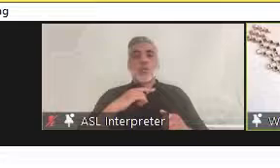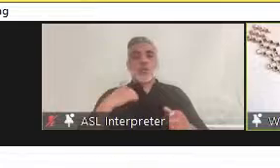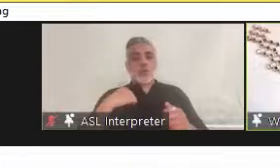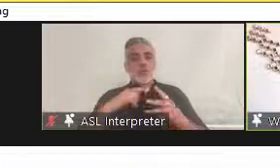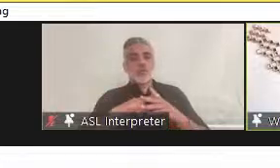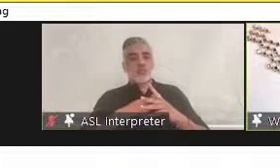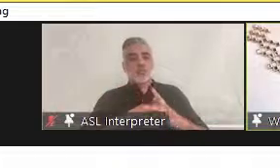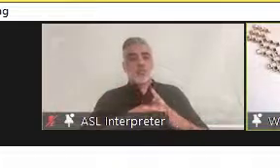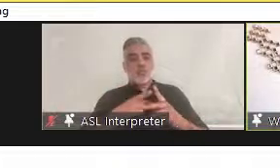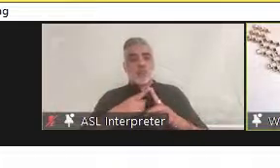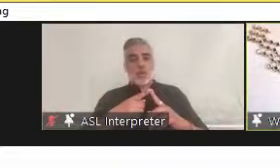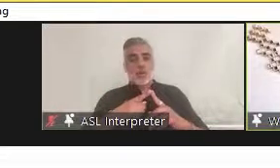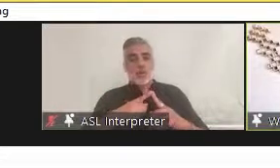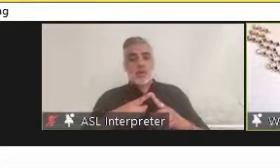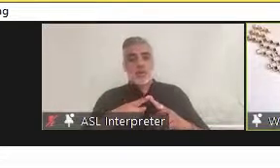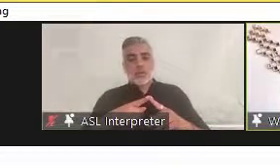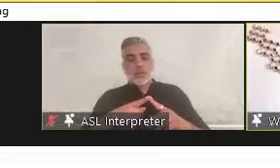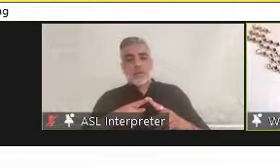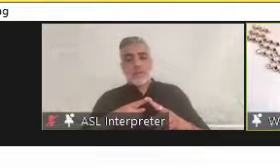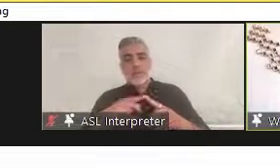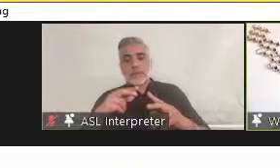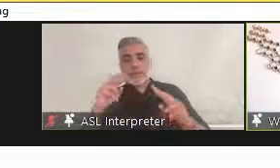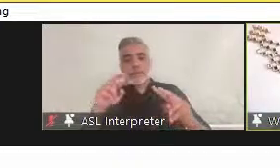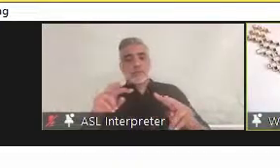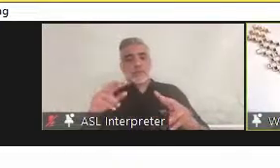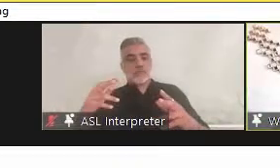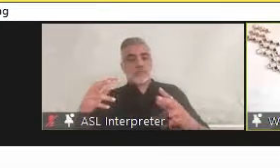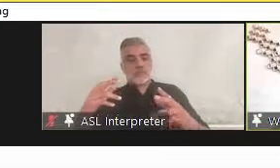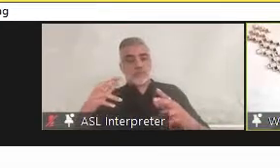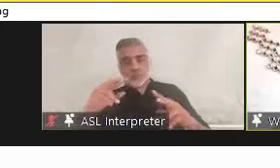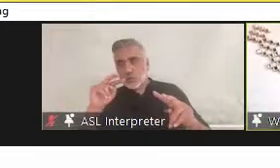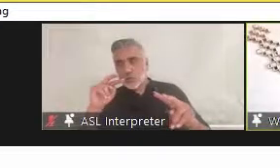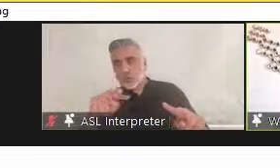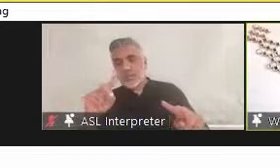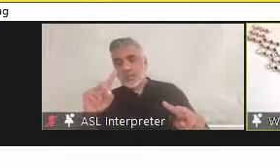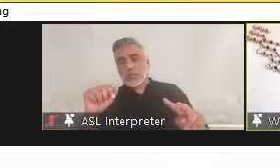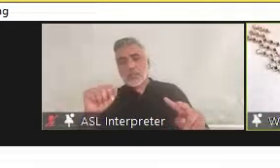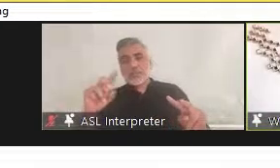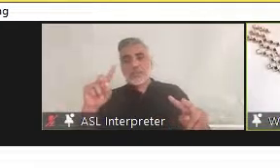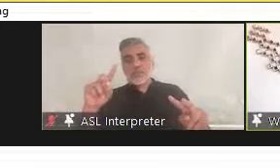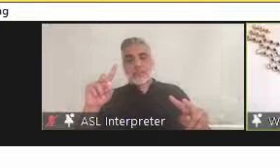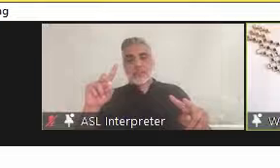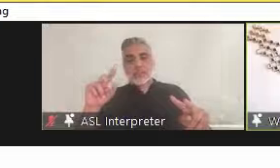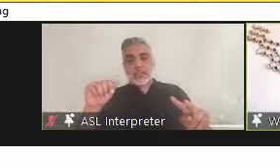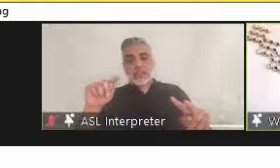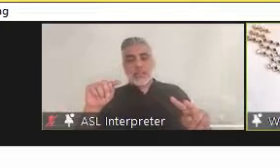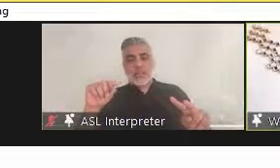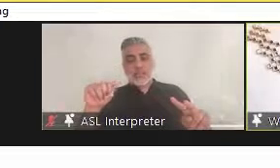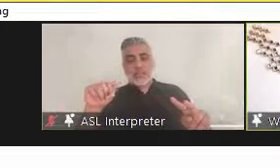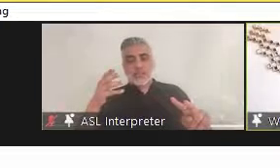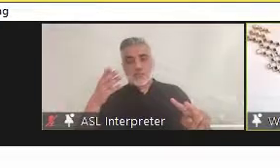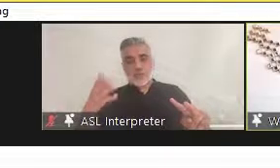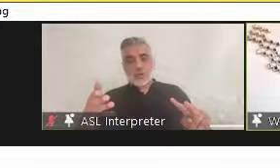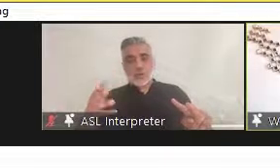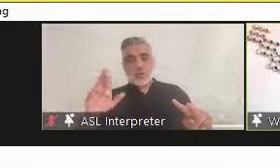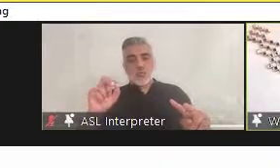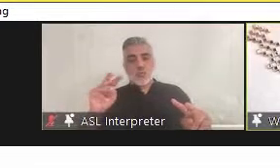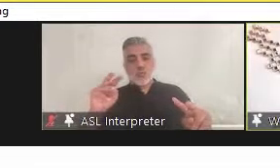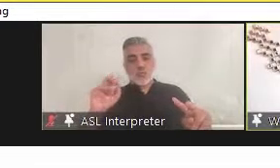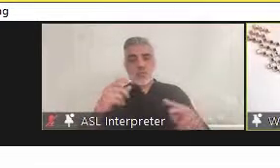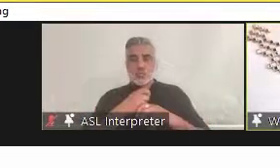taking stock of disability data in the different surveys that are always done in Rwanda, to make sure